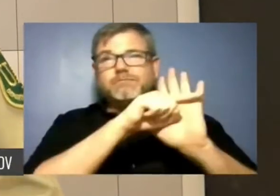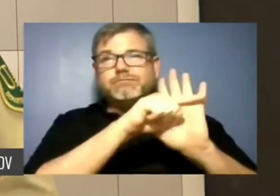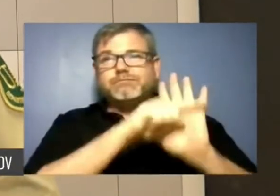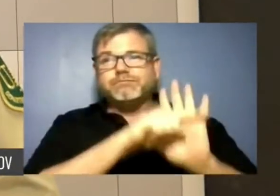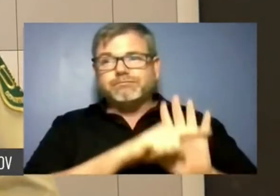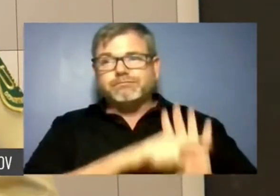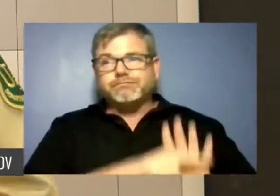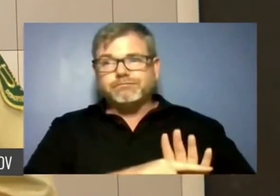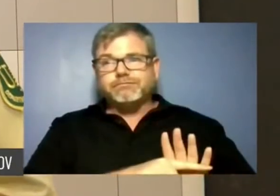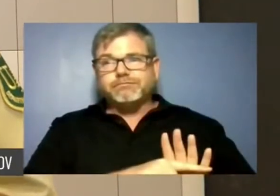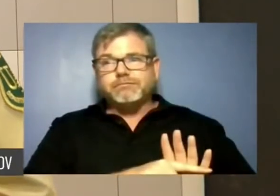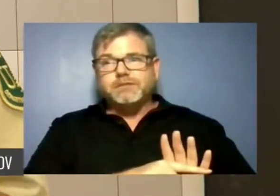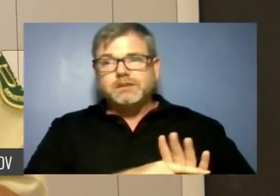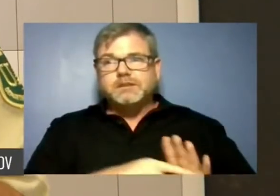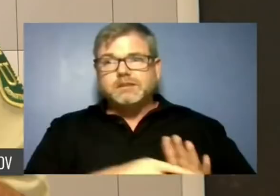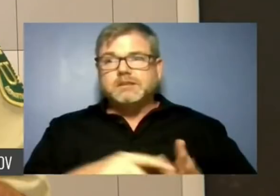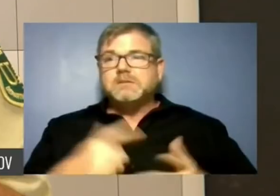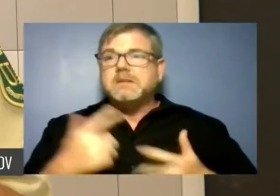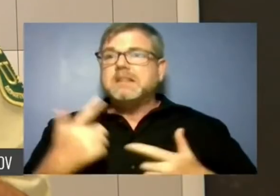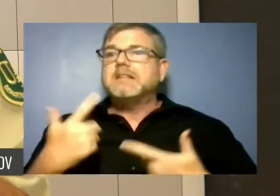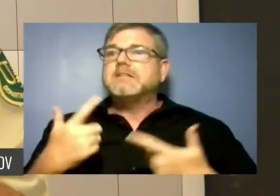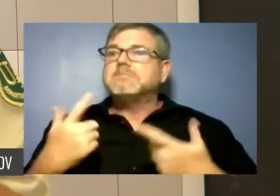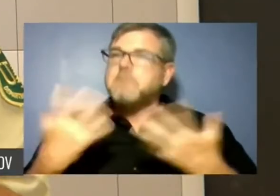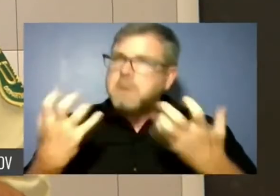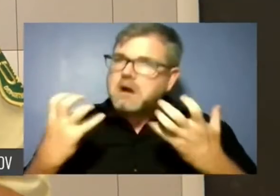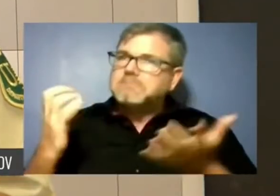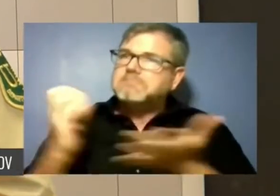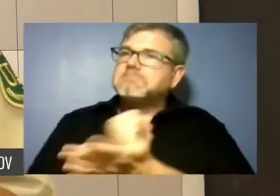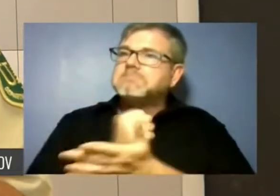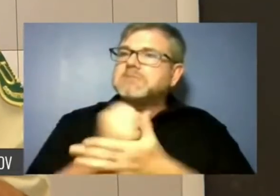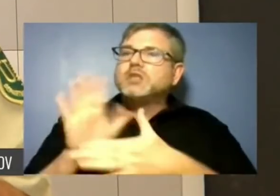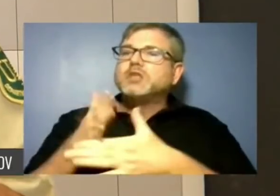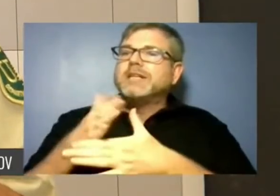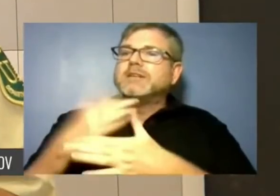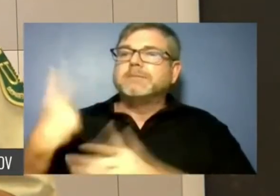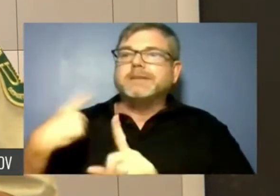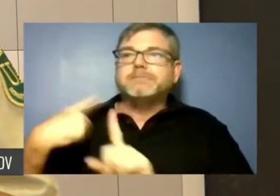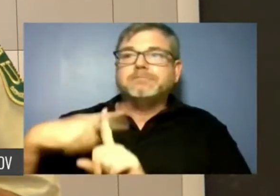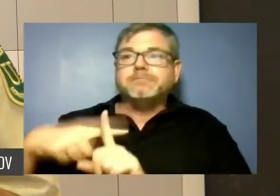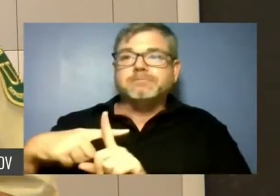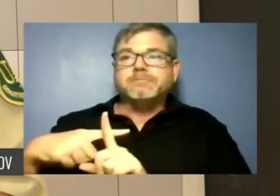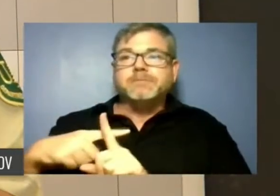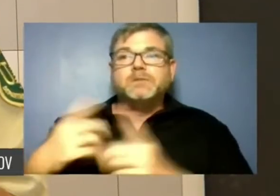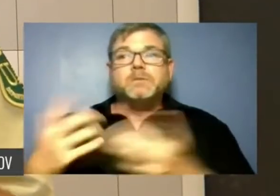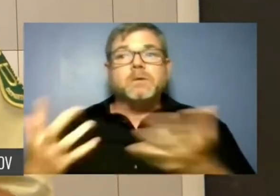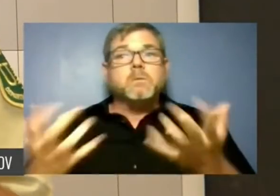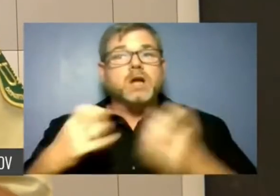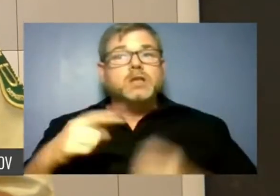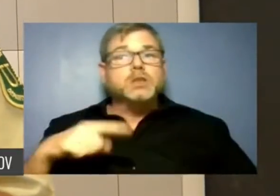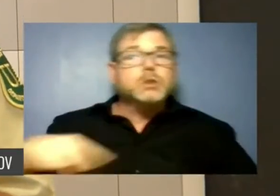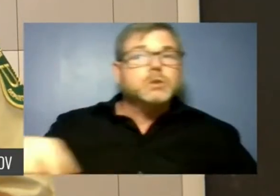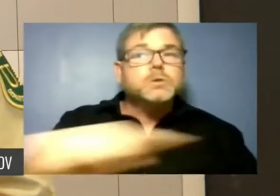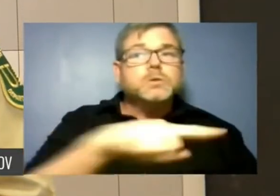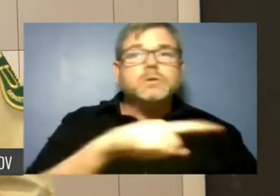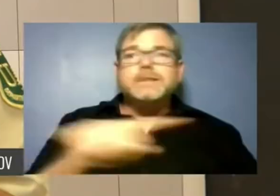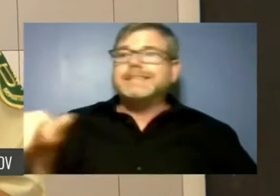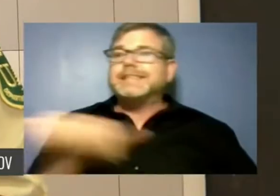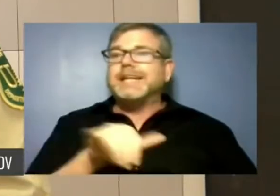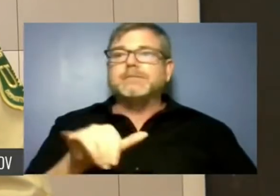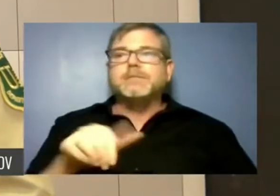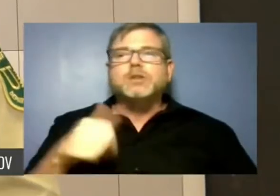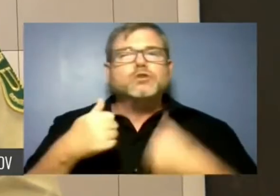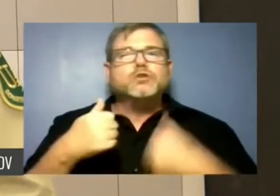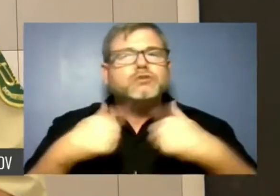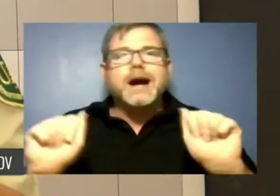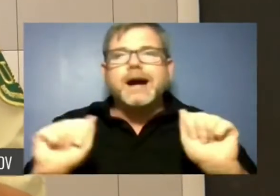there, let's look for those little pieces of positive stuff. And if you have a little positive story or something